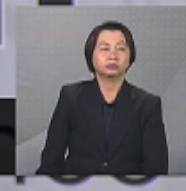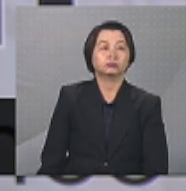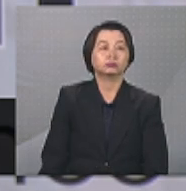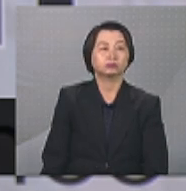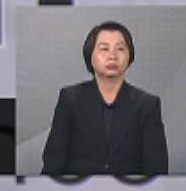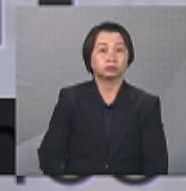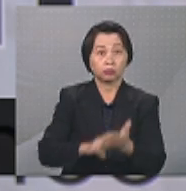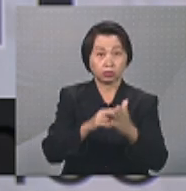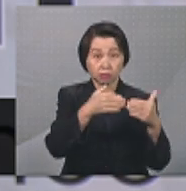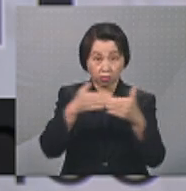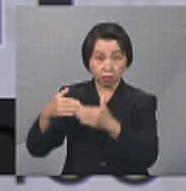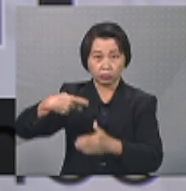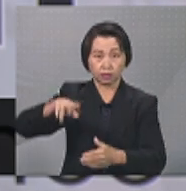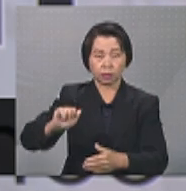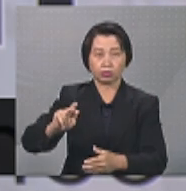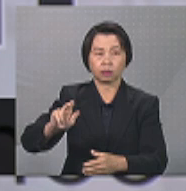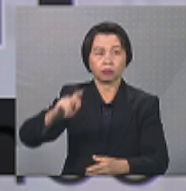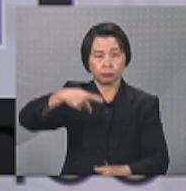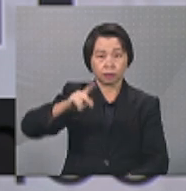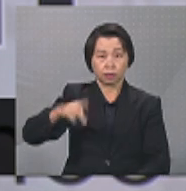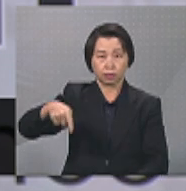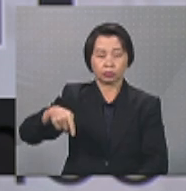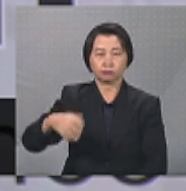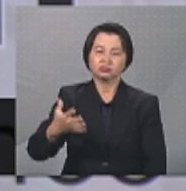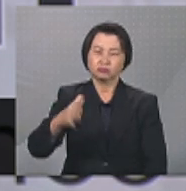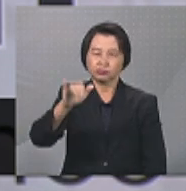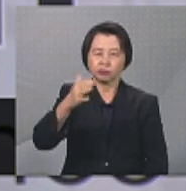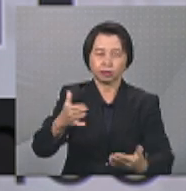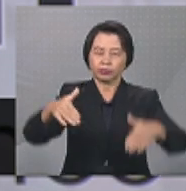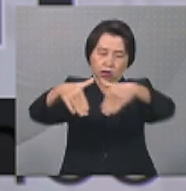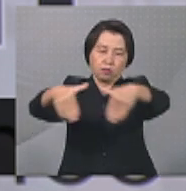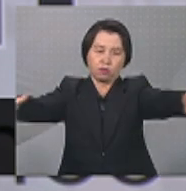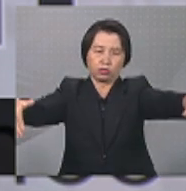banning? Yeah, I think that's the most important in terms of border control.